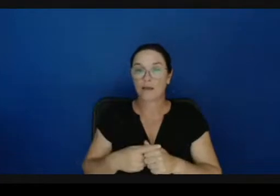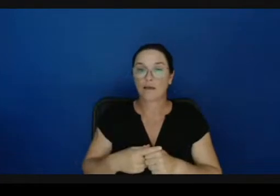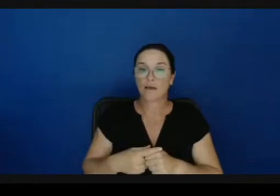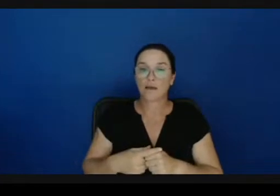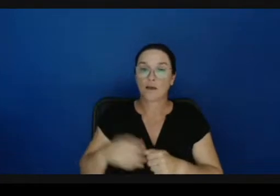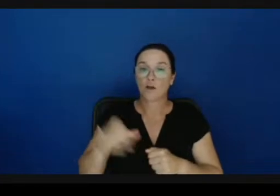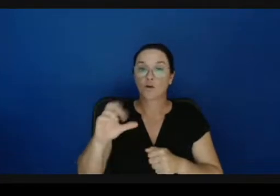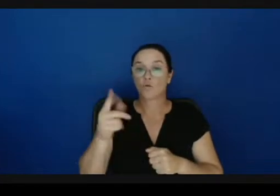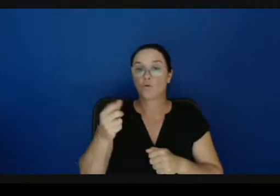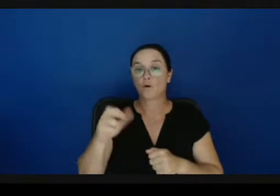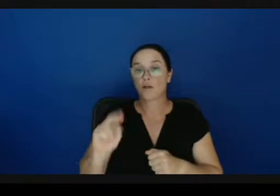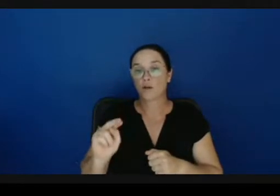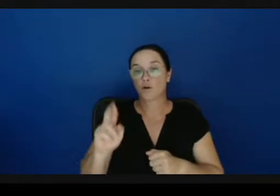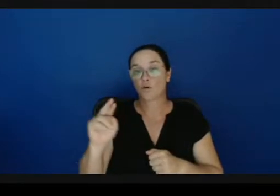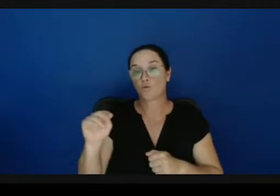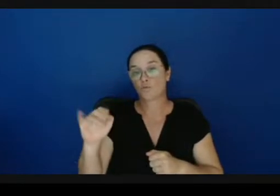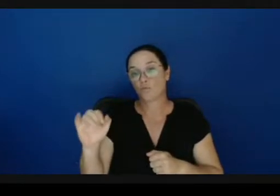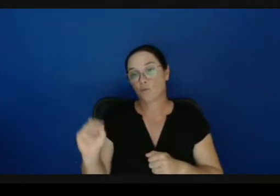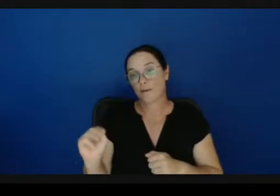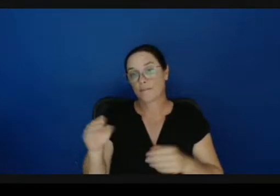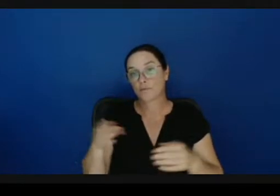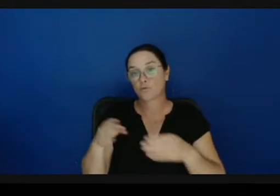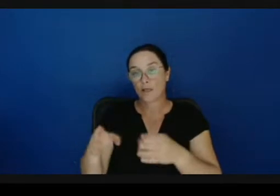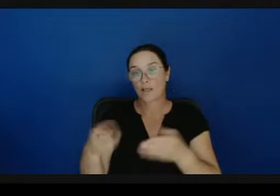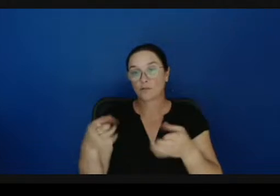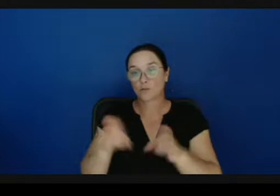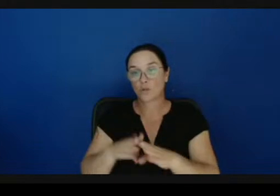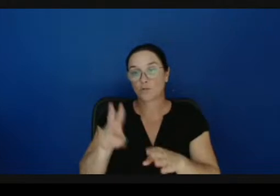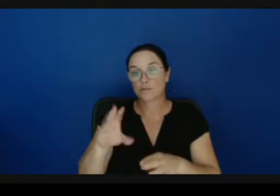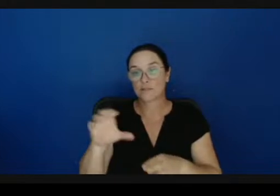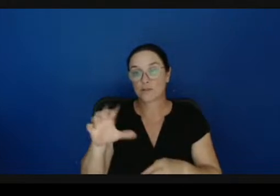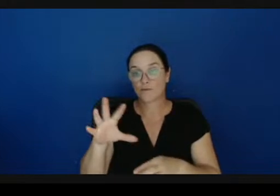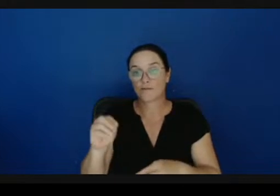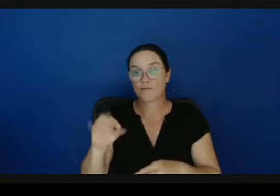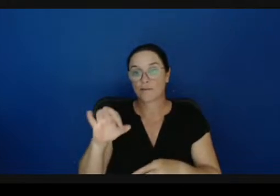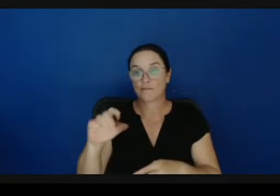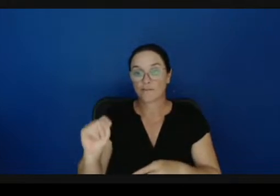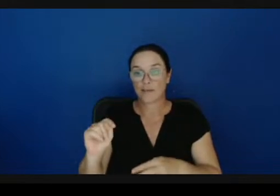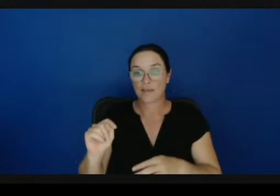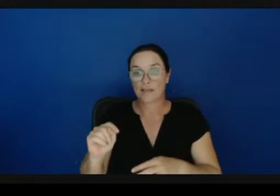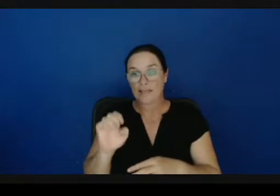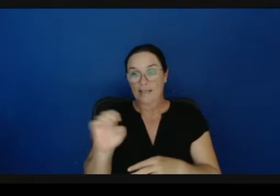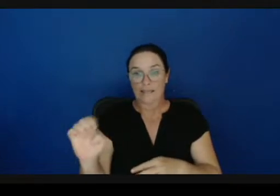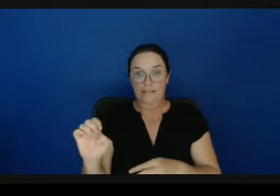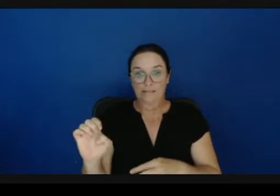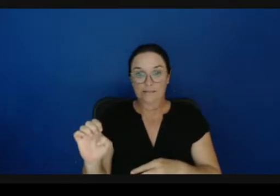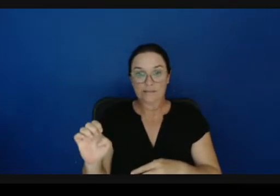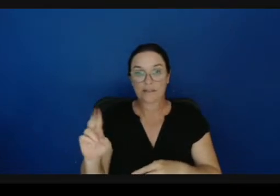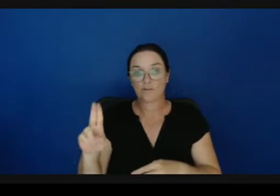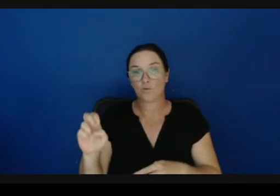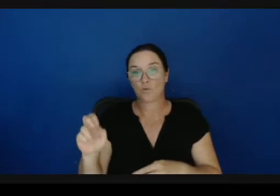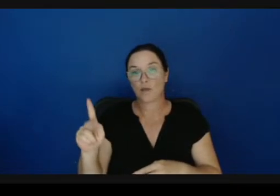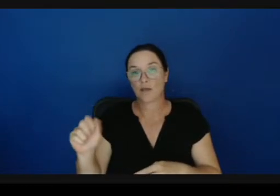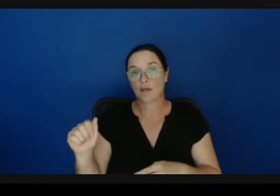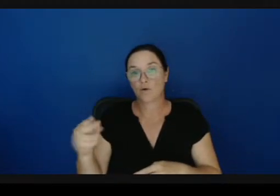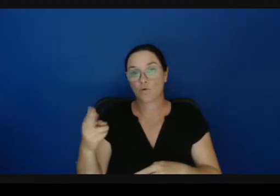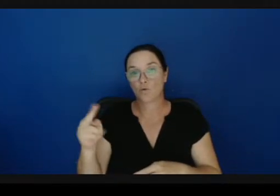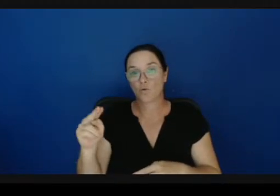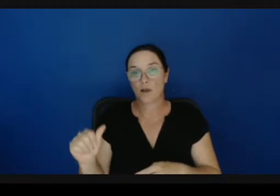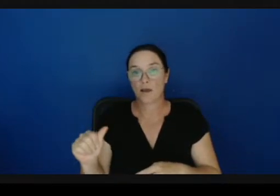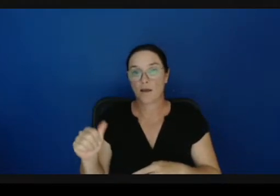Waikahuna parking area due to the nesting Nene. I did find this nice picture of newly